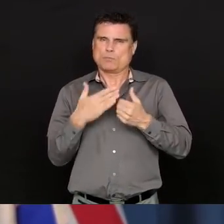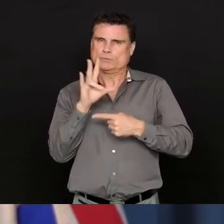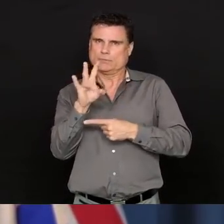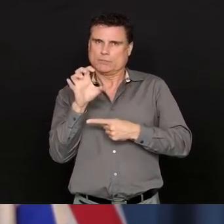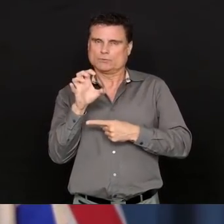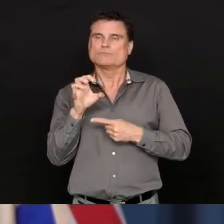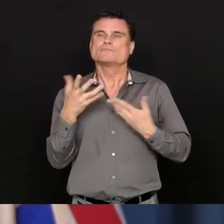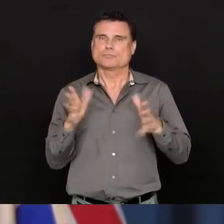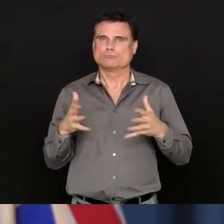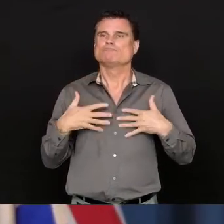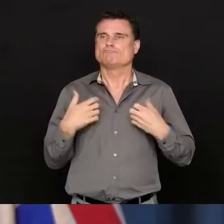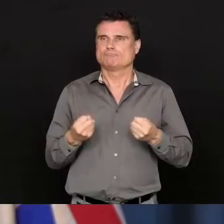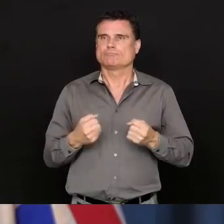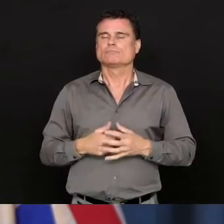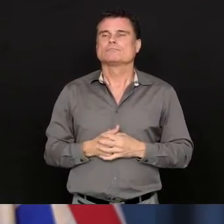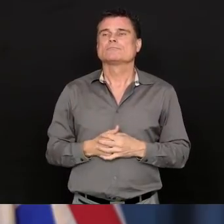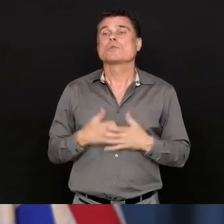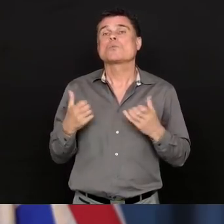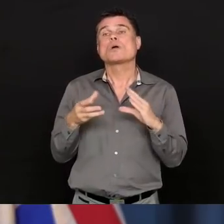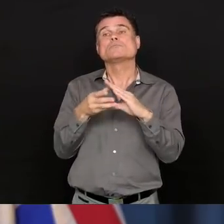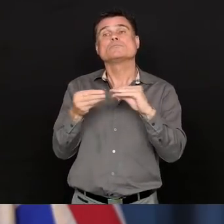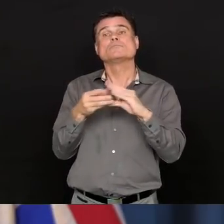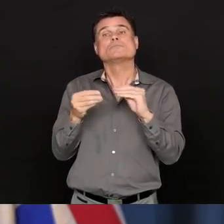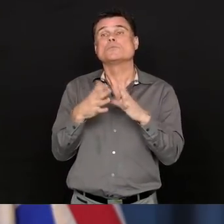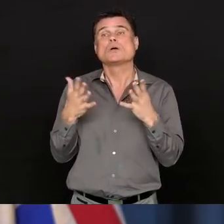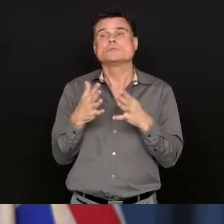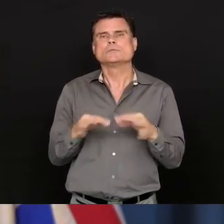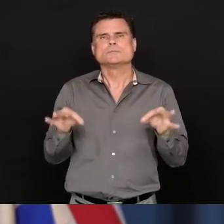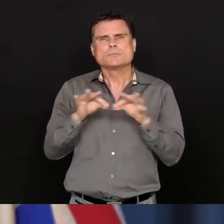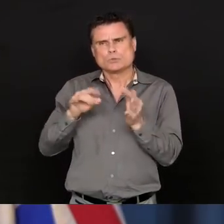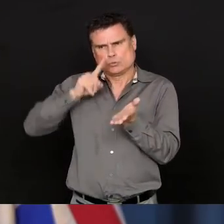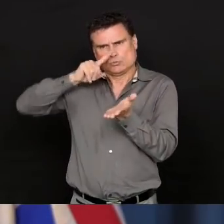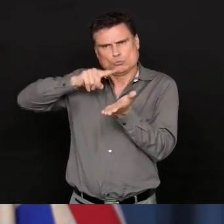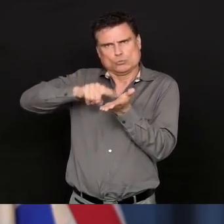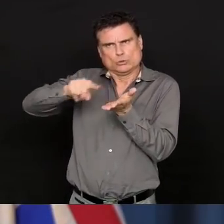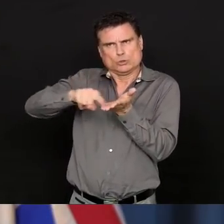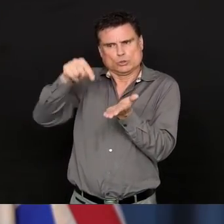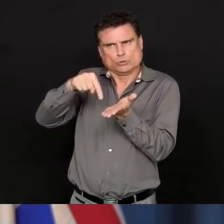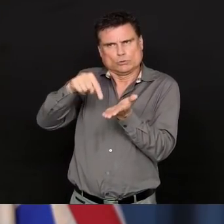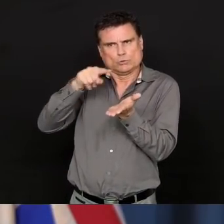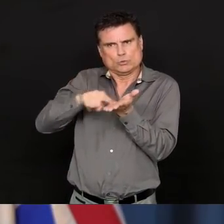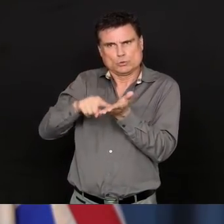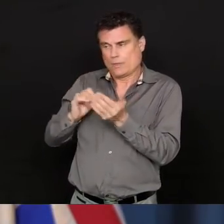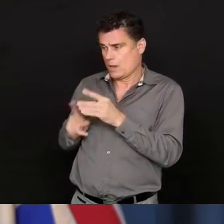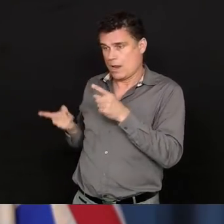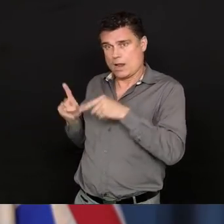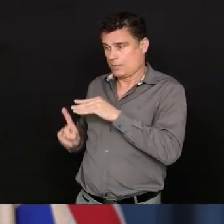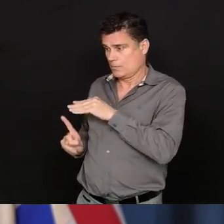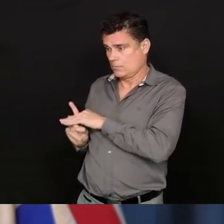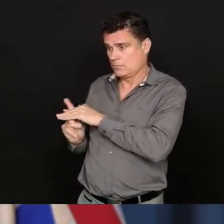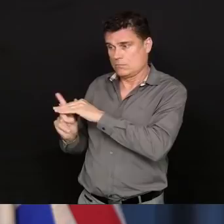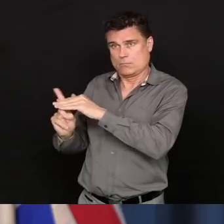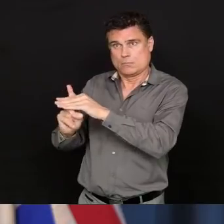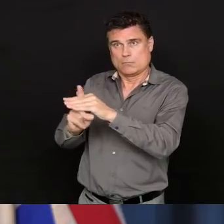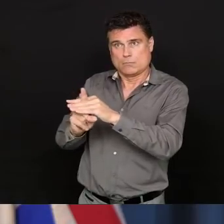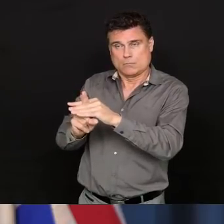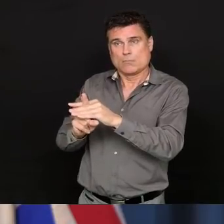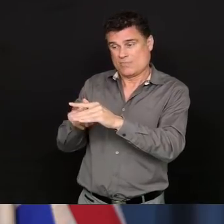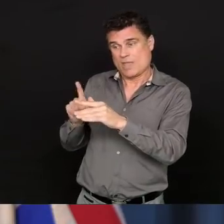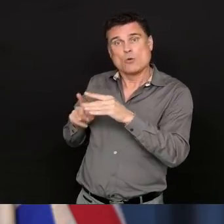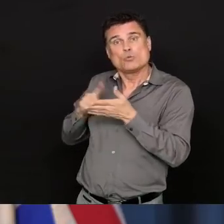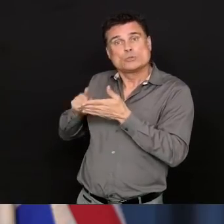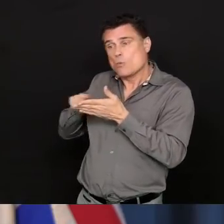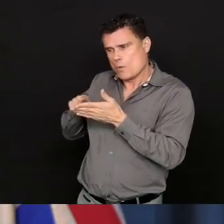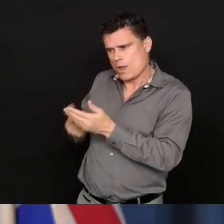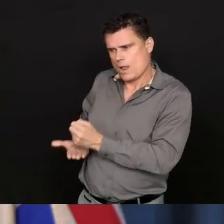now on the ground here for COVID-19 and to ensure that we have the best possible information that